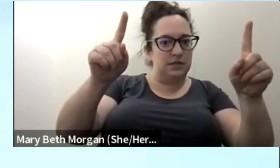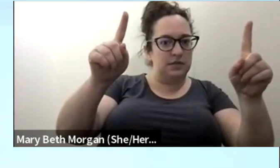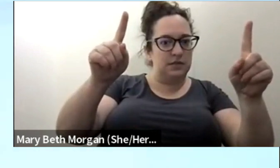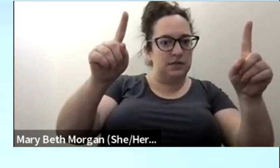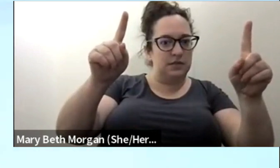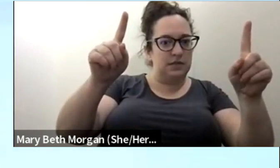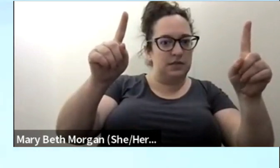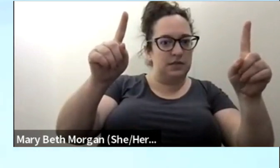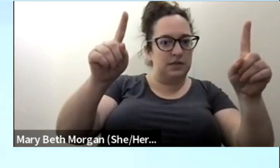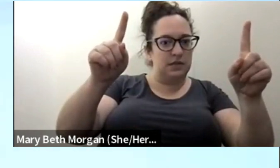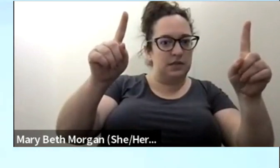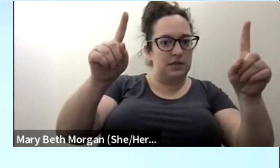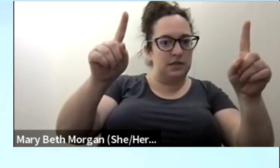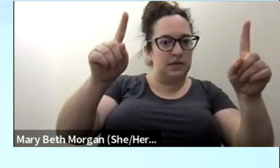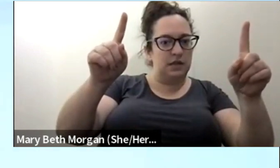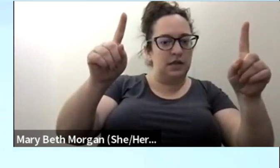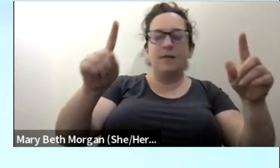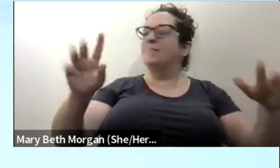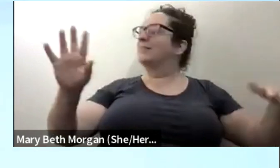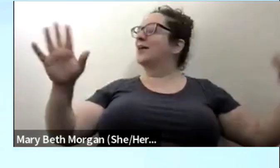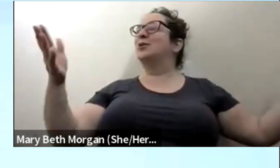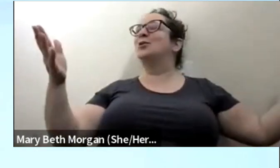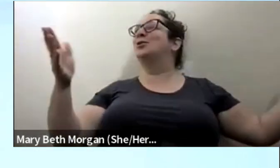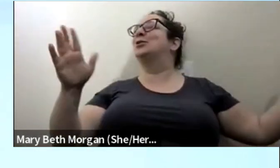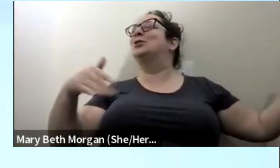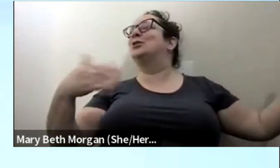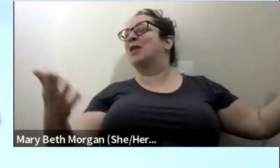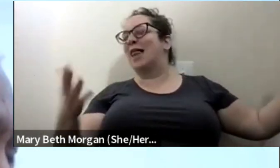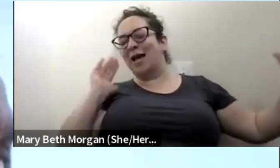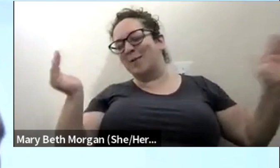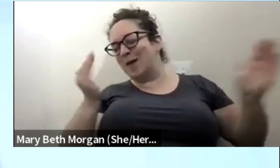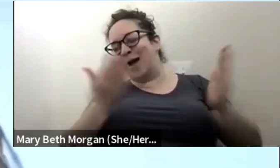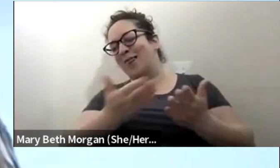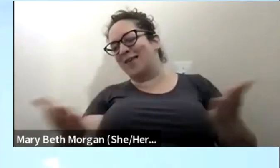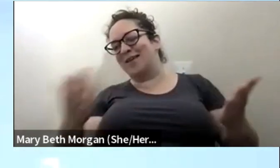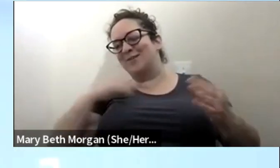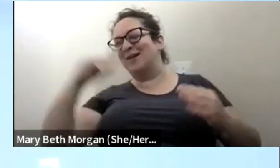I believe at 19 is, how shall I